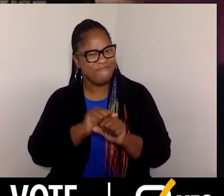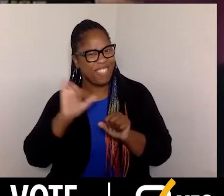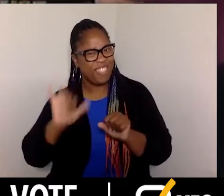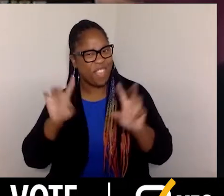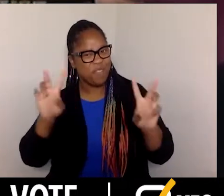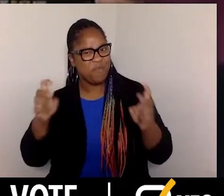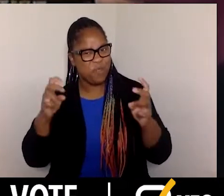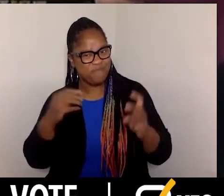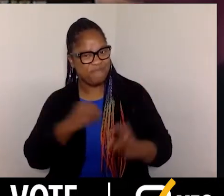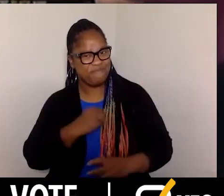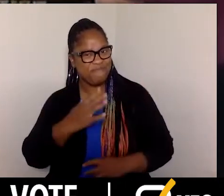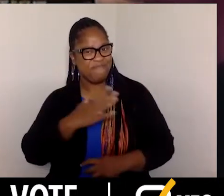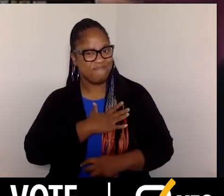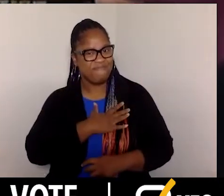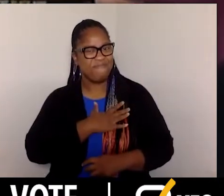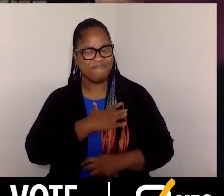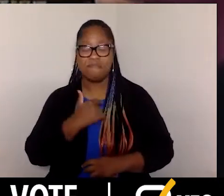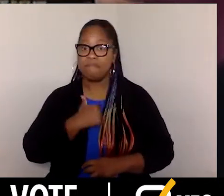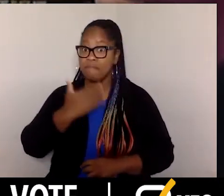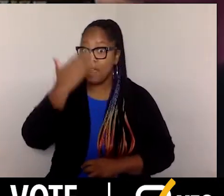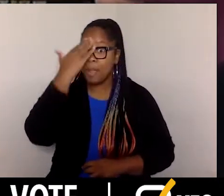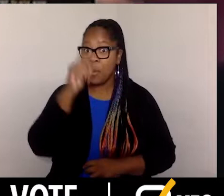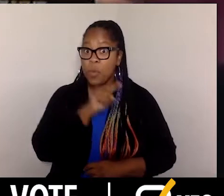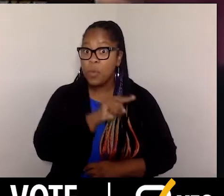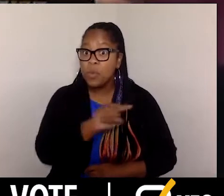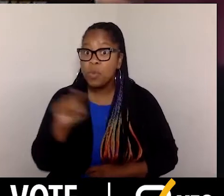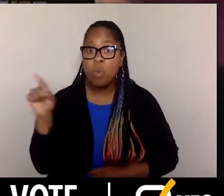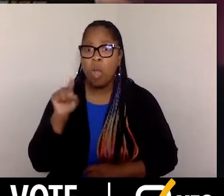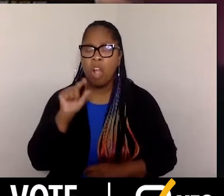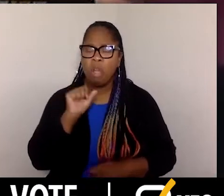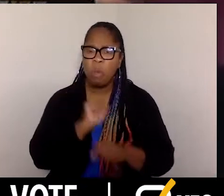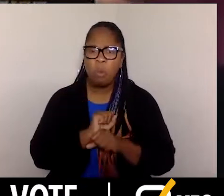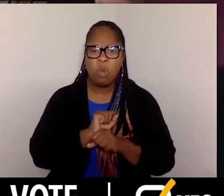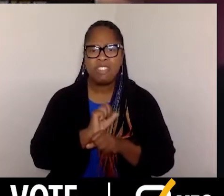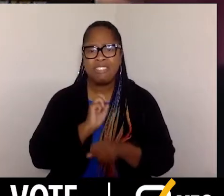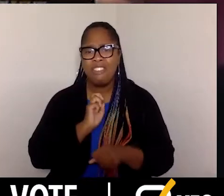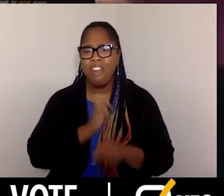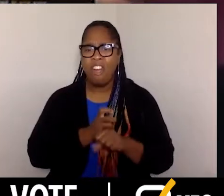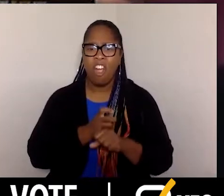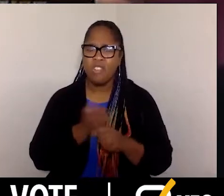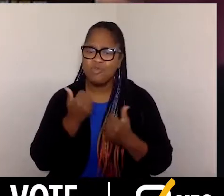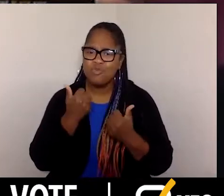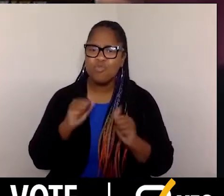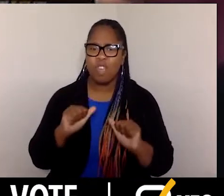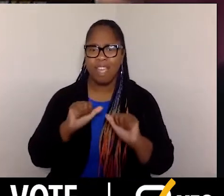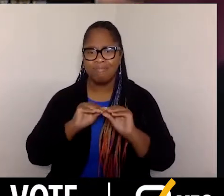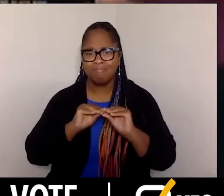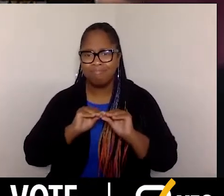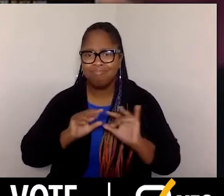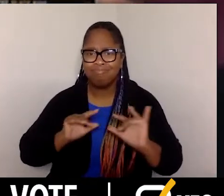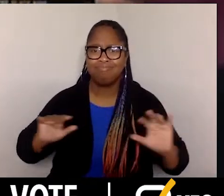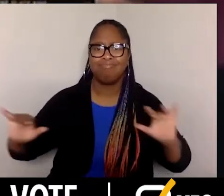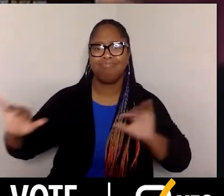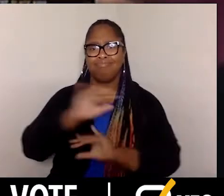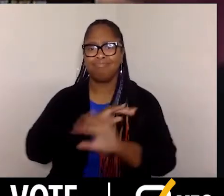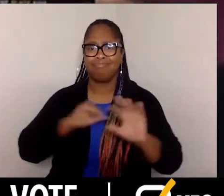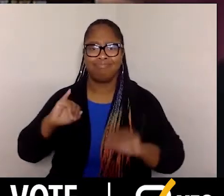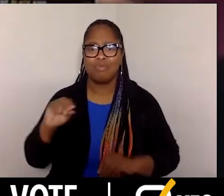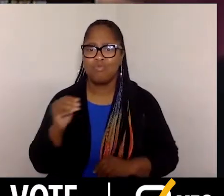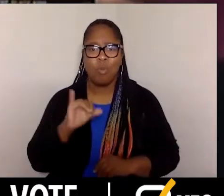you all are working so hard to instill joy in our